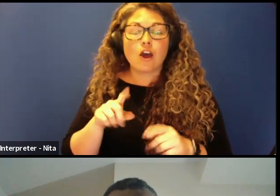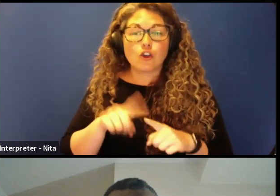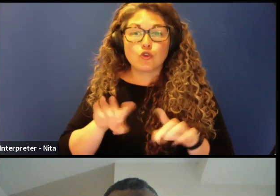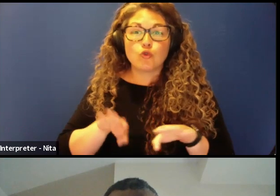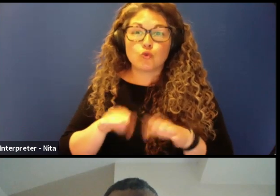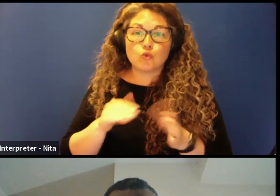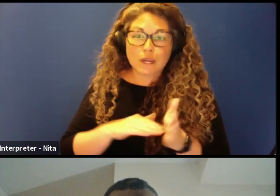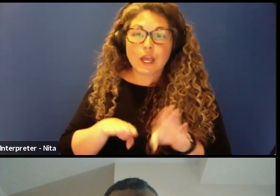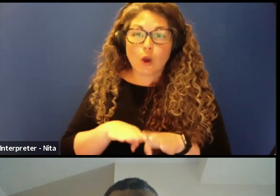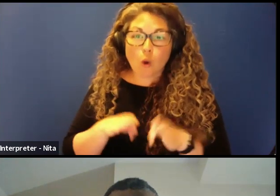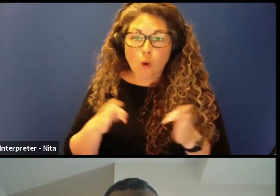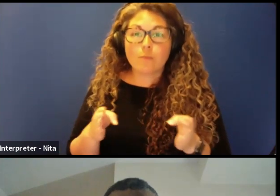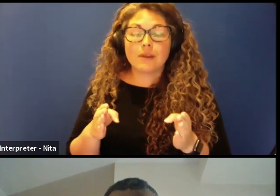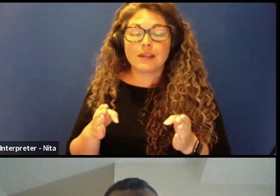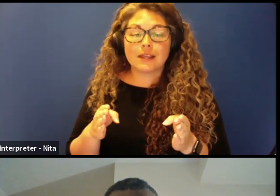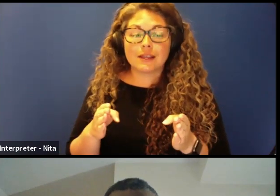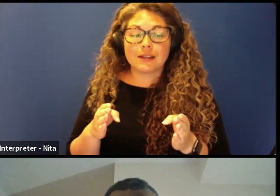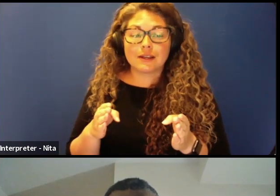The following